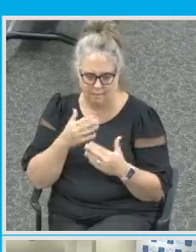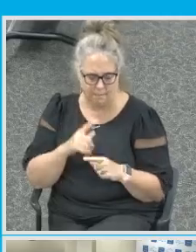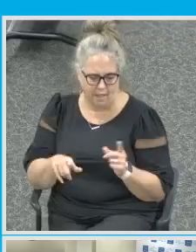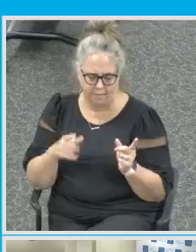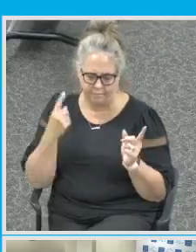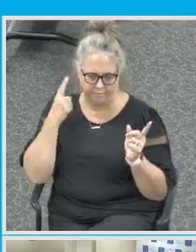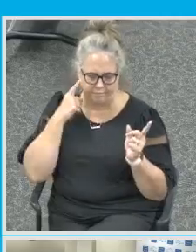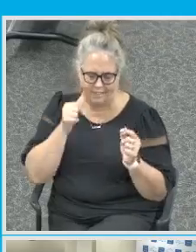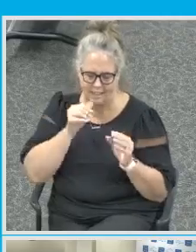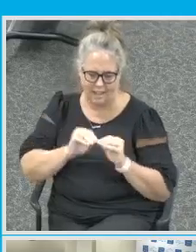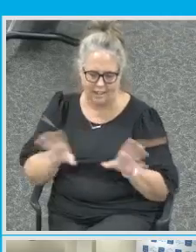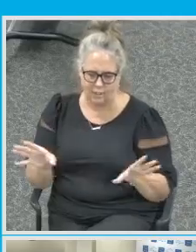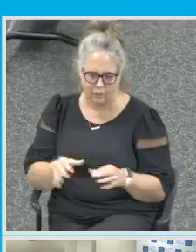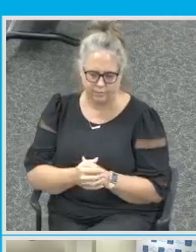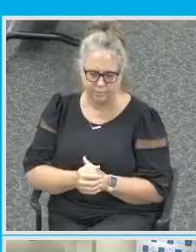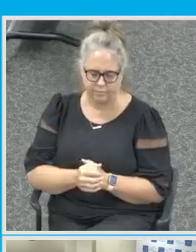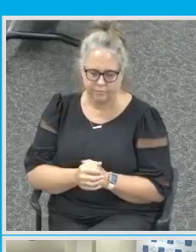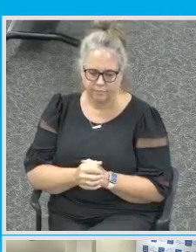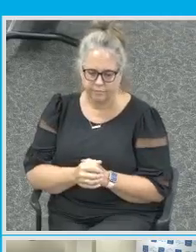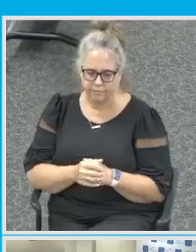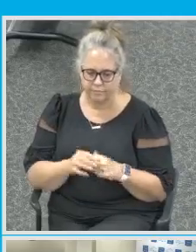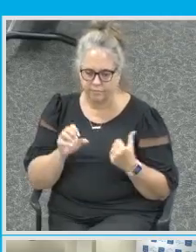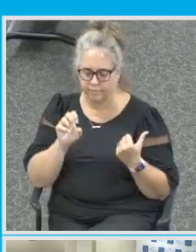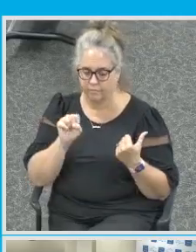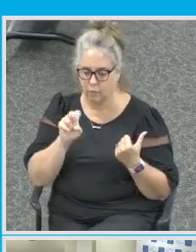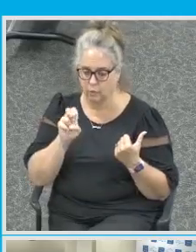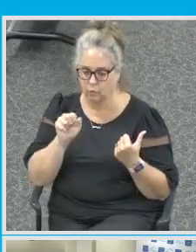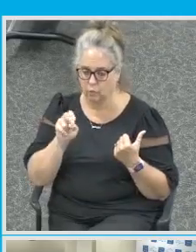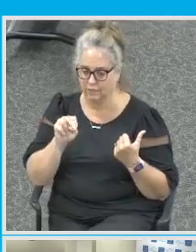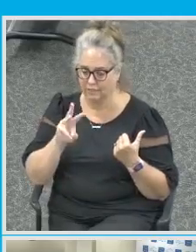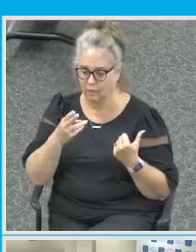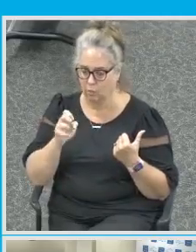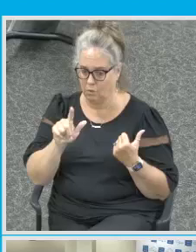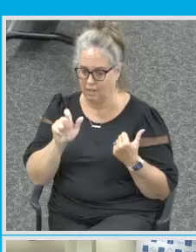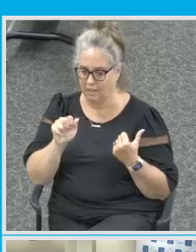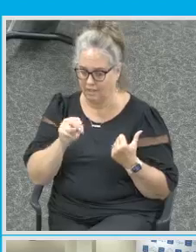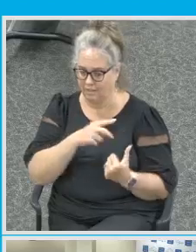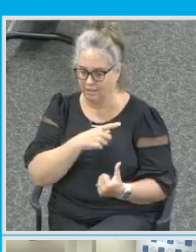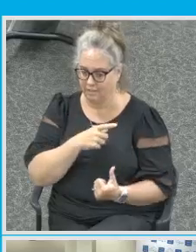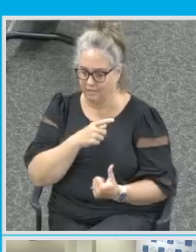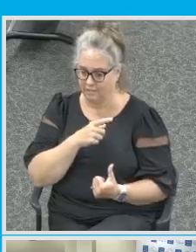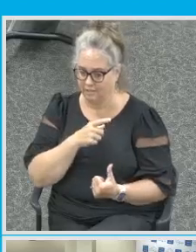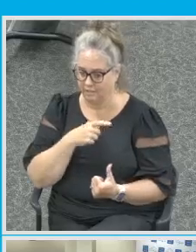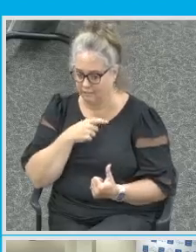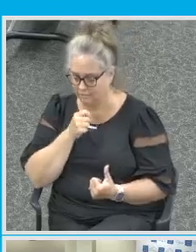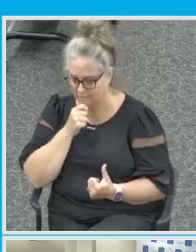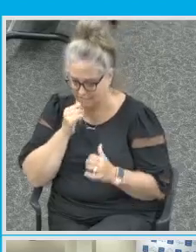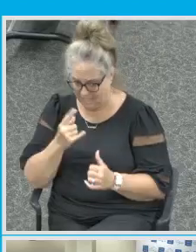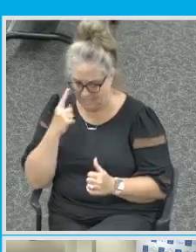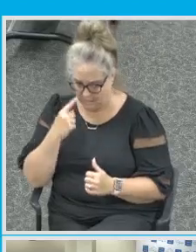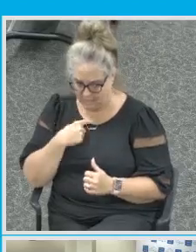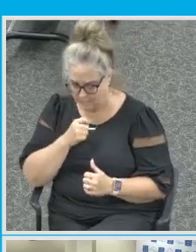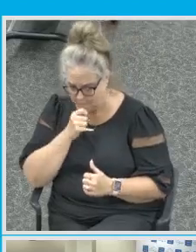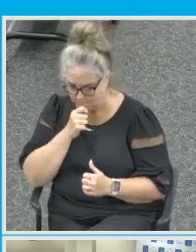I'll say a few words, and I'm not sure. My mic is on, but I'm not sure if it's working.